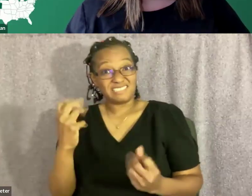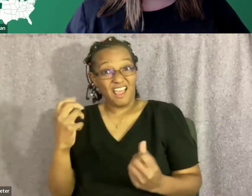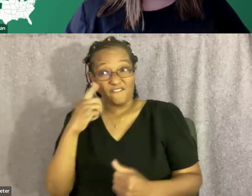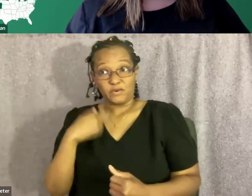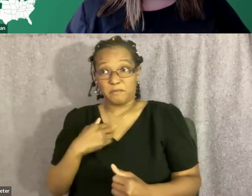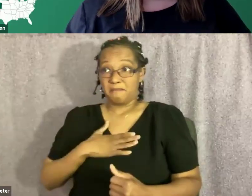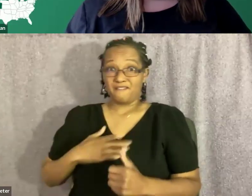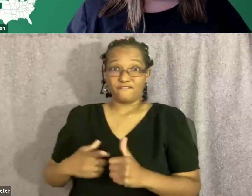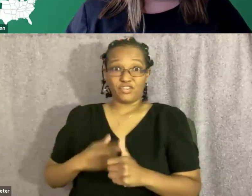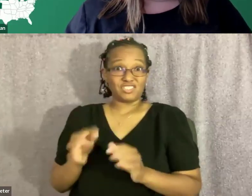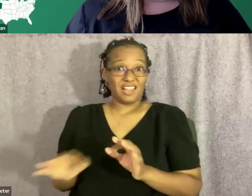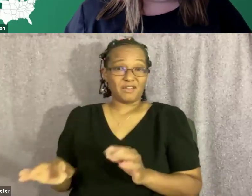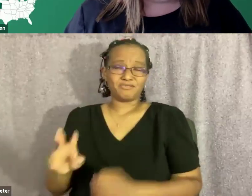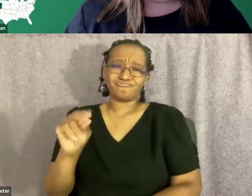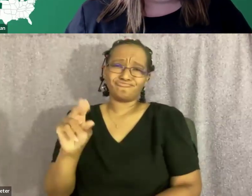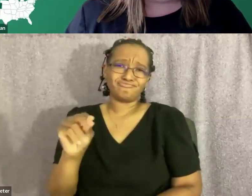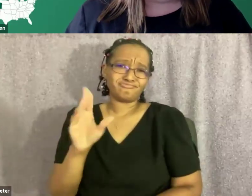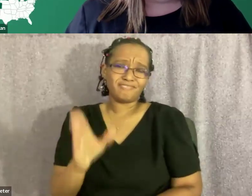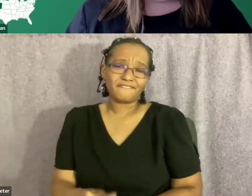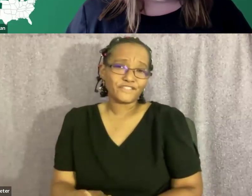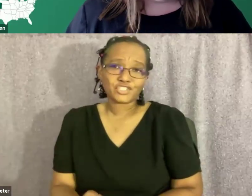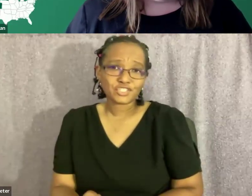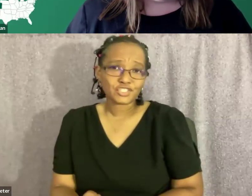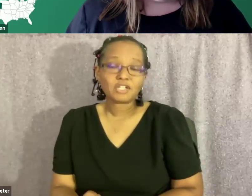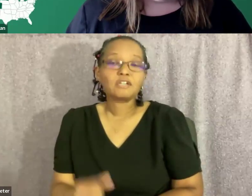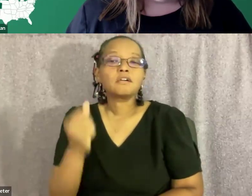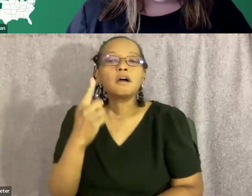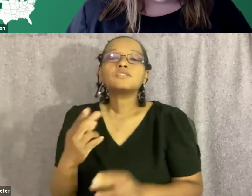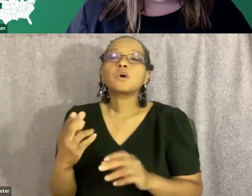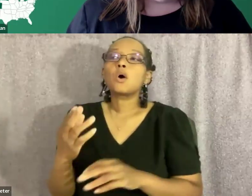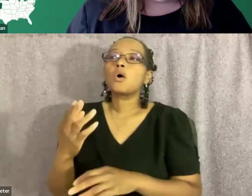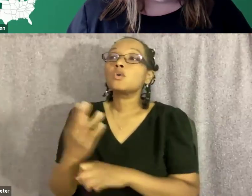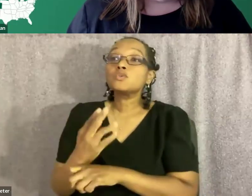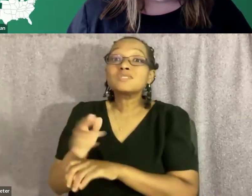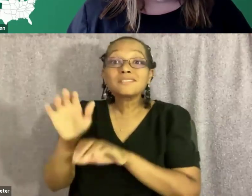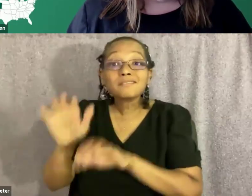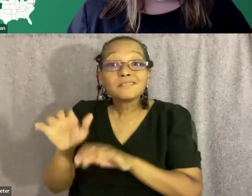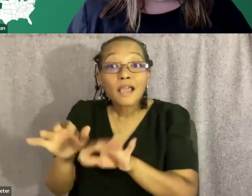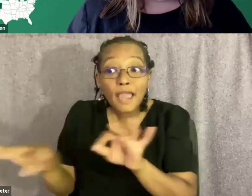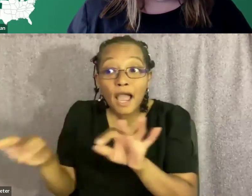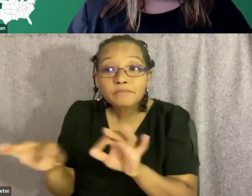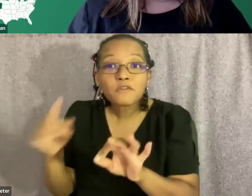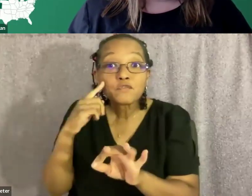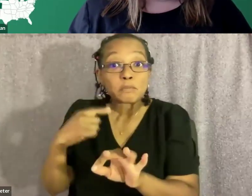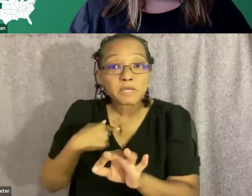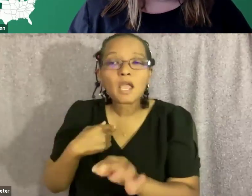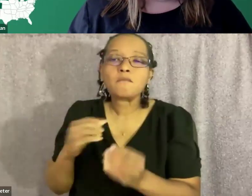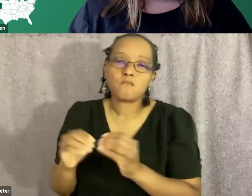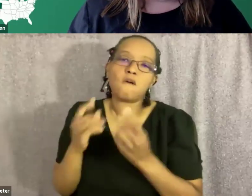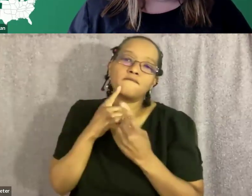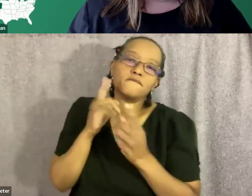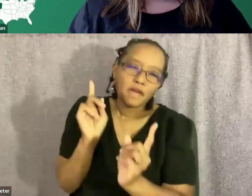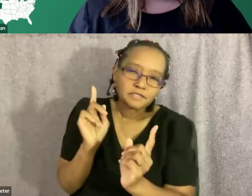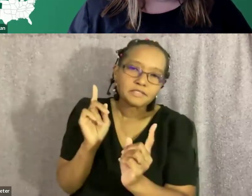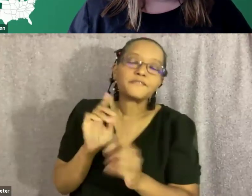never be my first language. And so captioning, things like that are more effective. And so, yes,